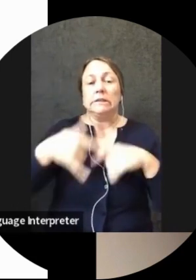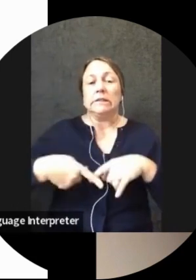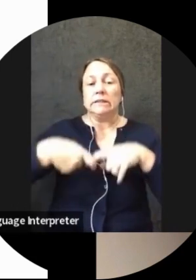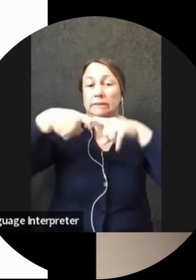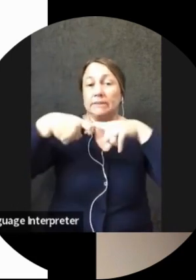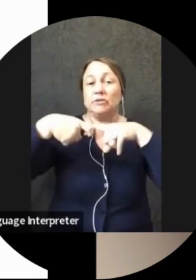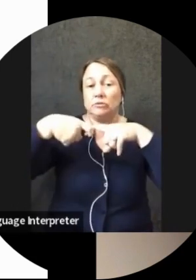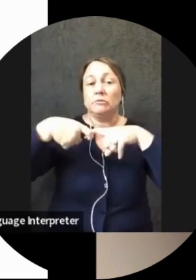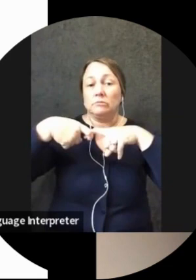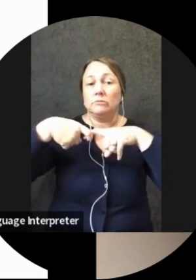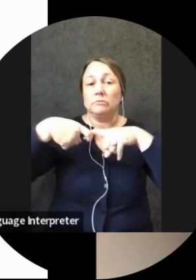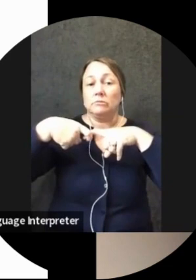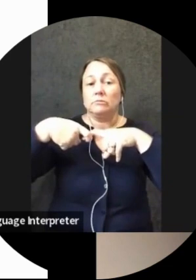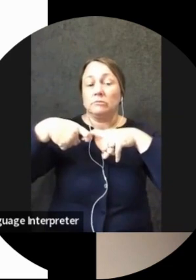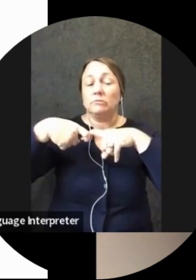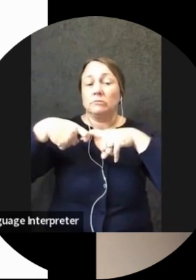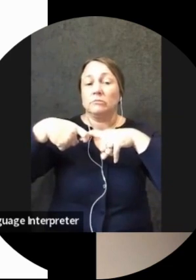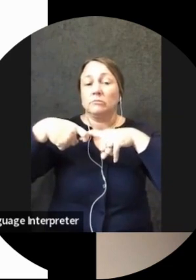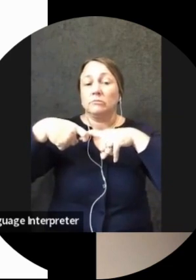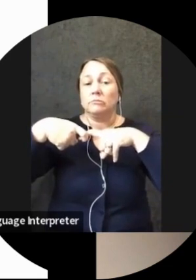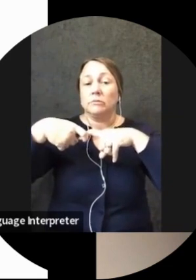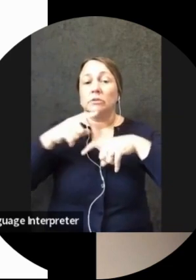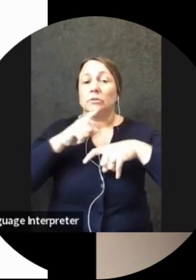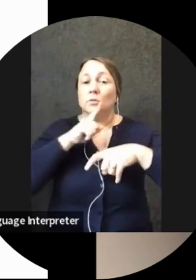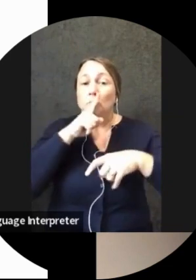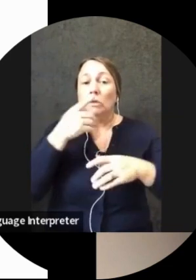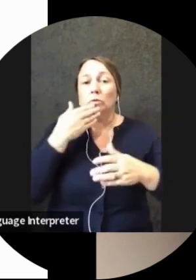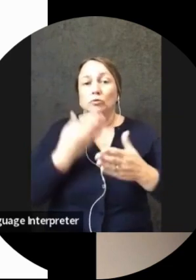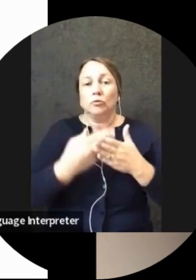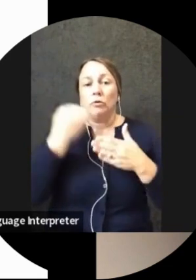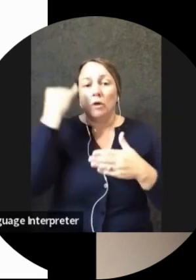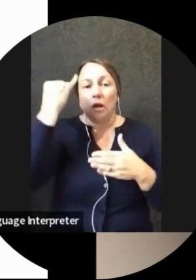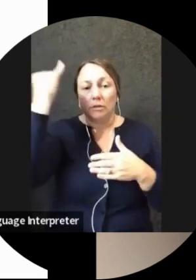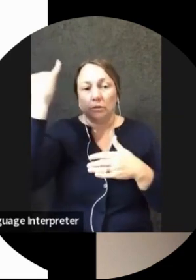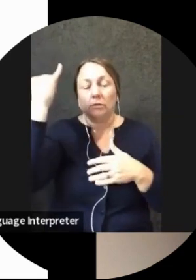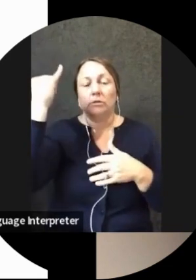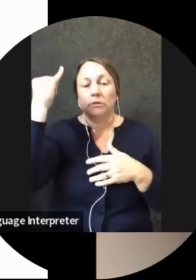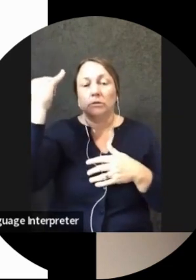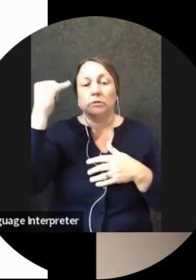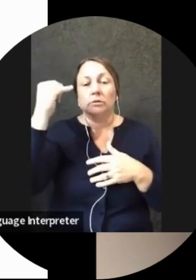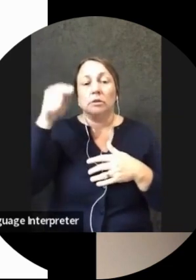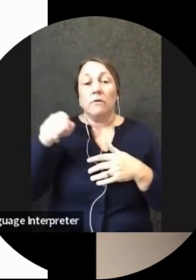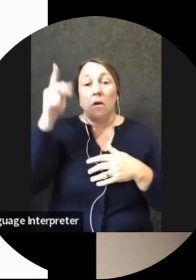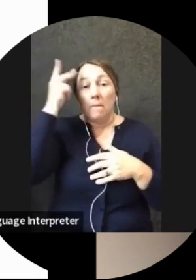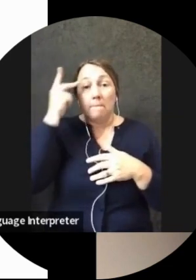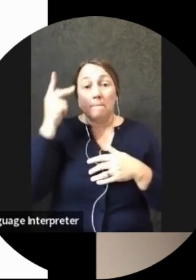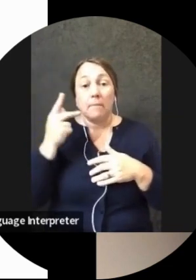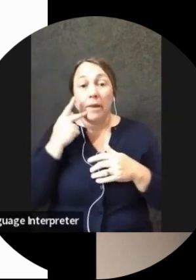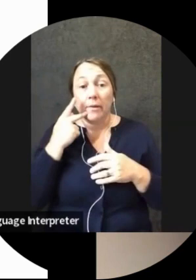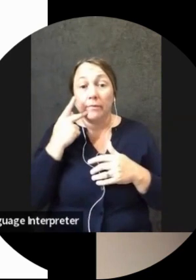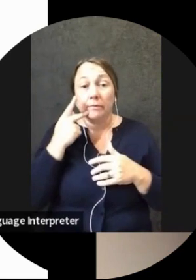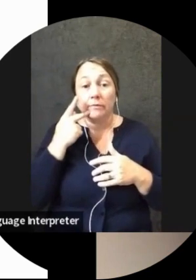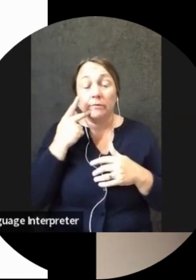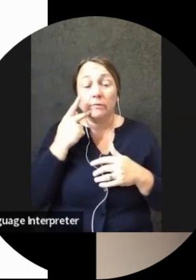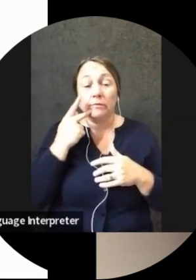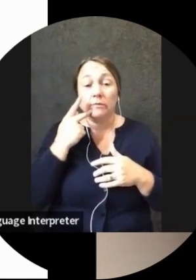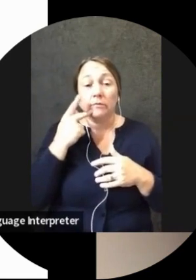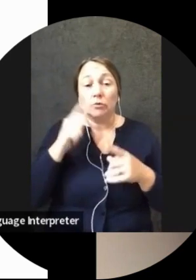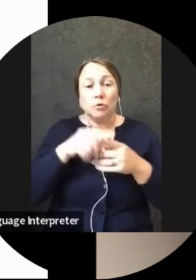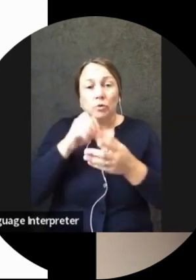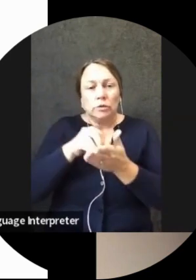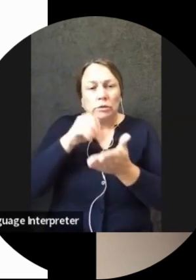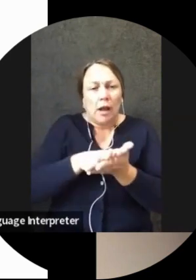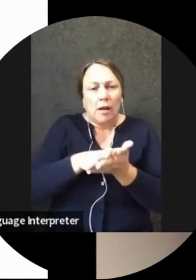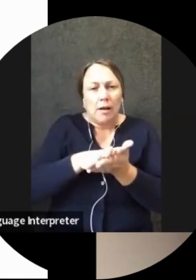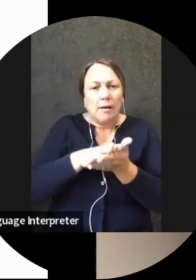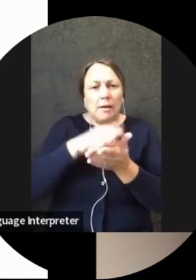suspension. And it's a very good idea for parents to document things that